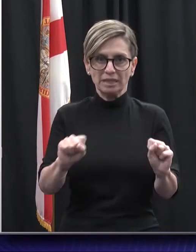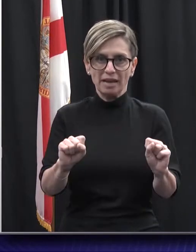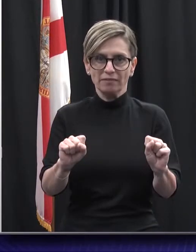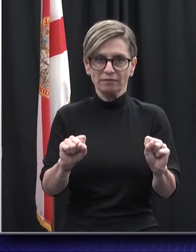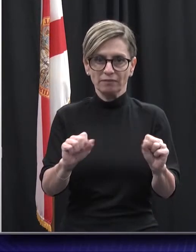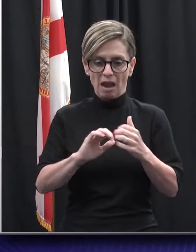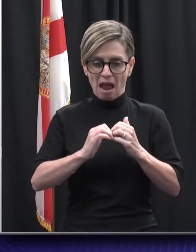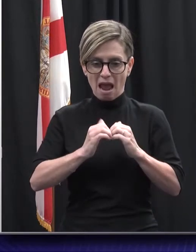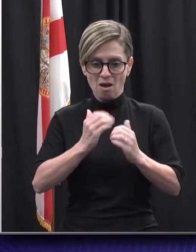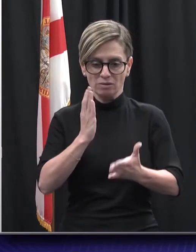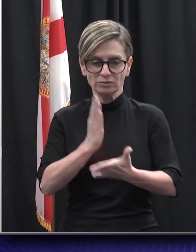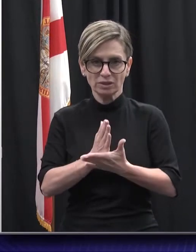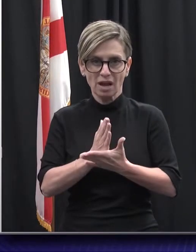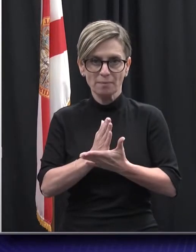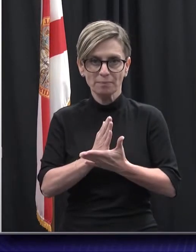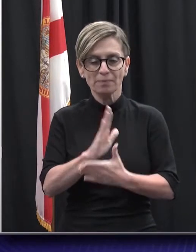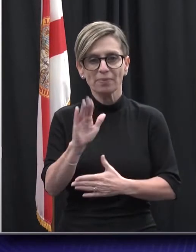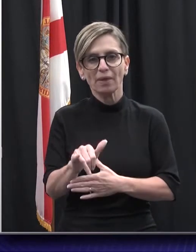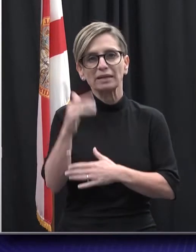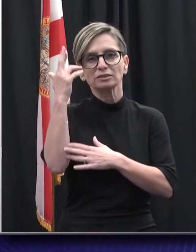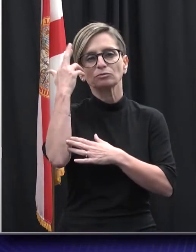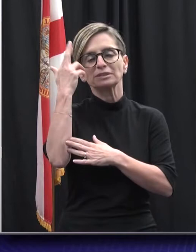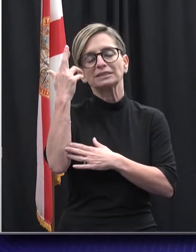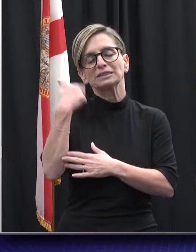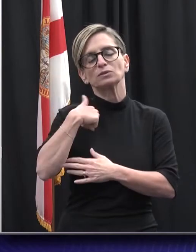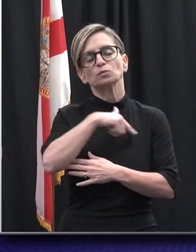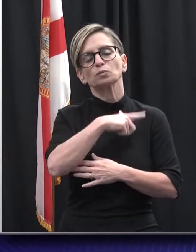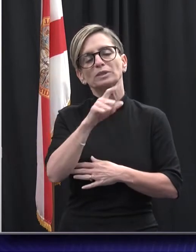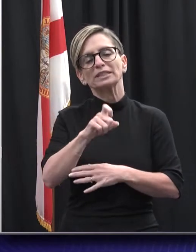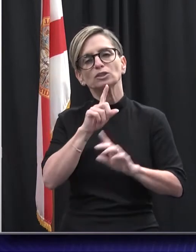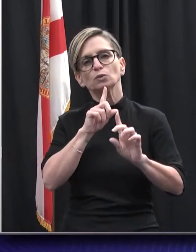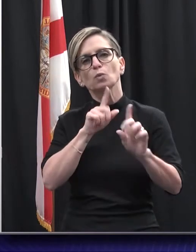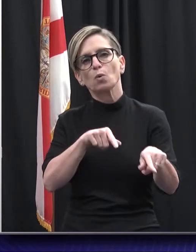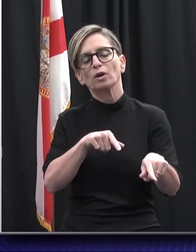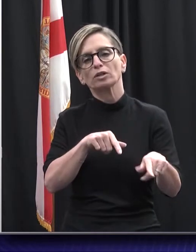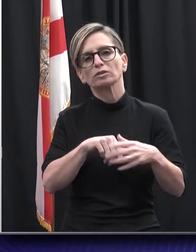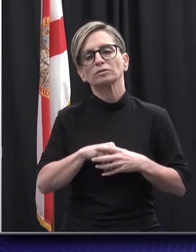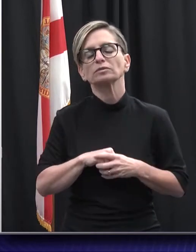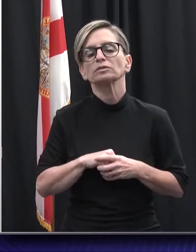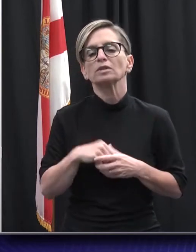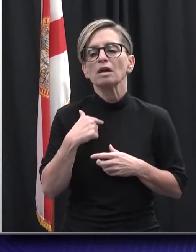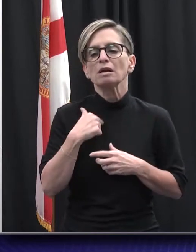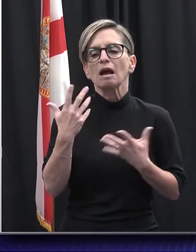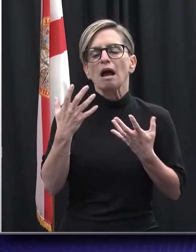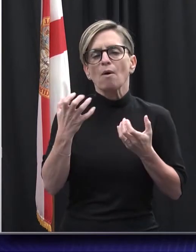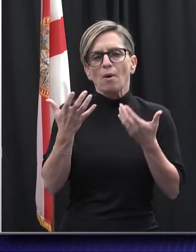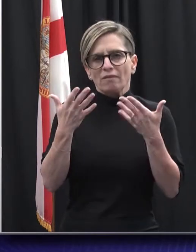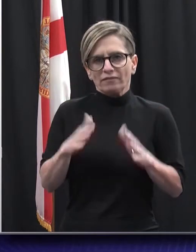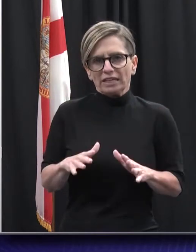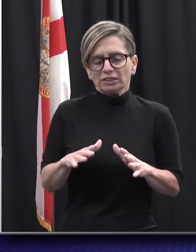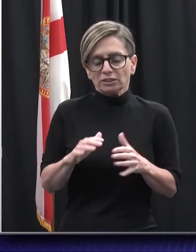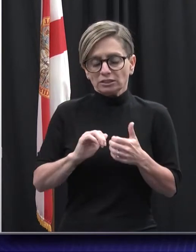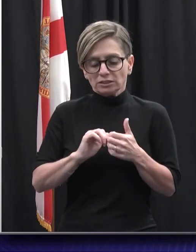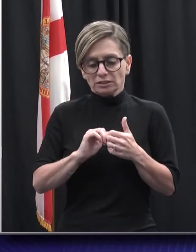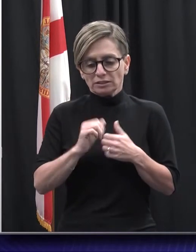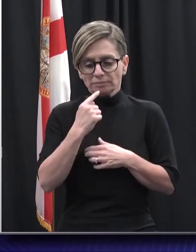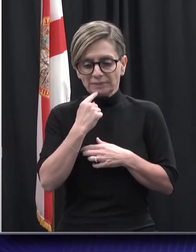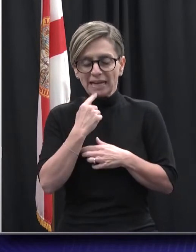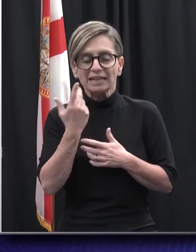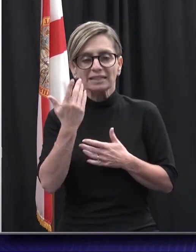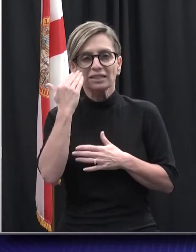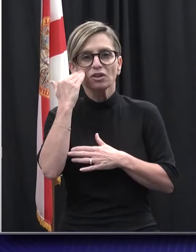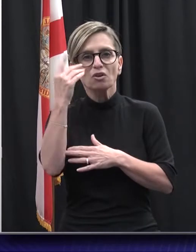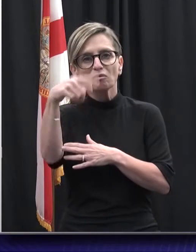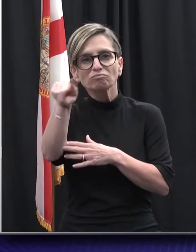why we have been led to be able to put this order in place. I want to close by just saying that I know that you all are working hard